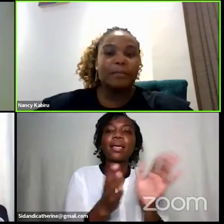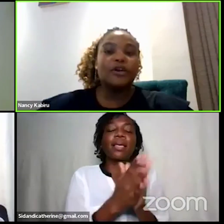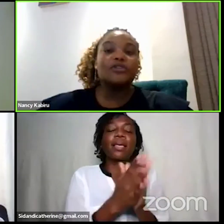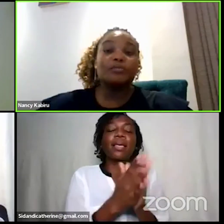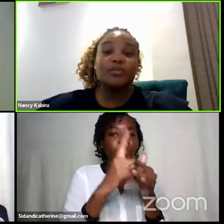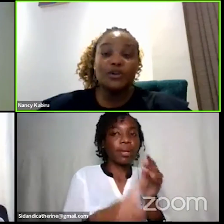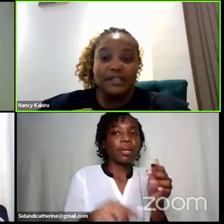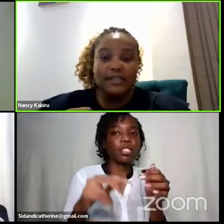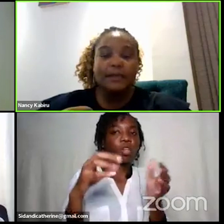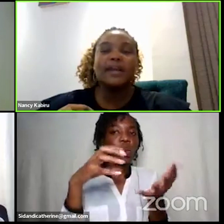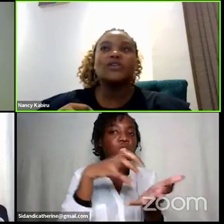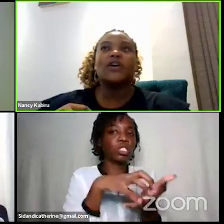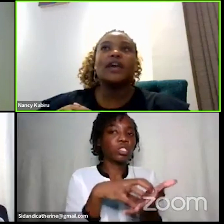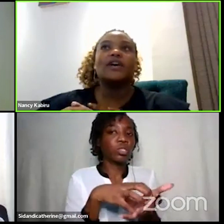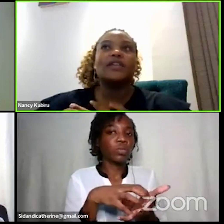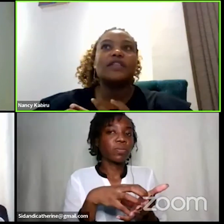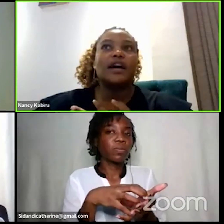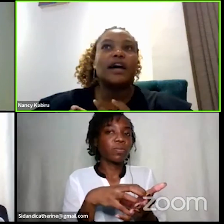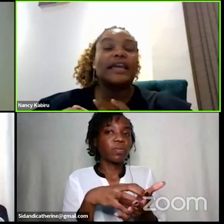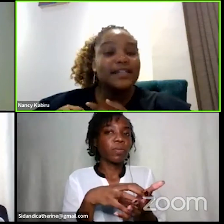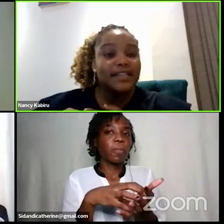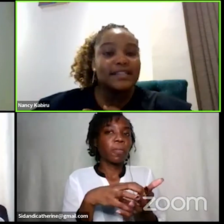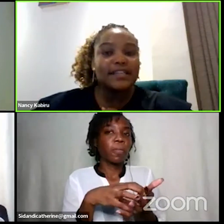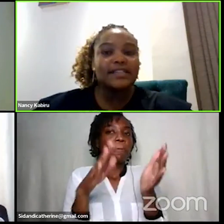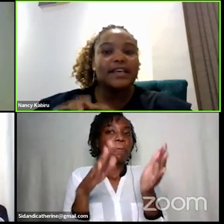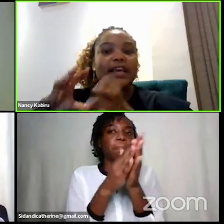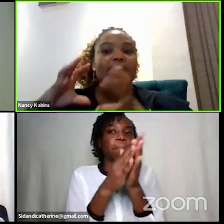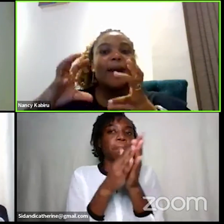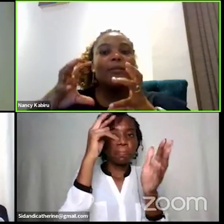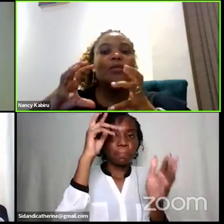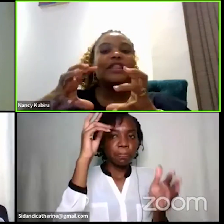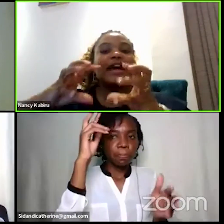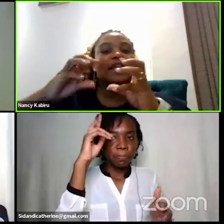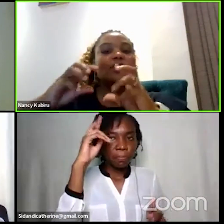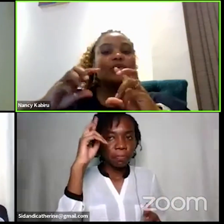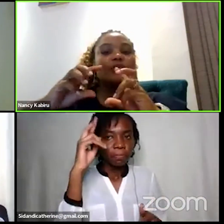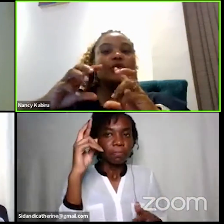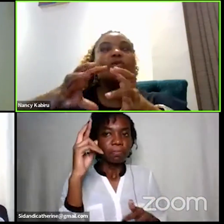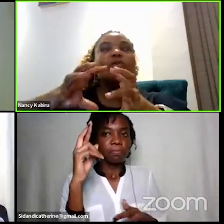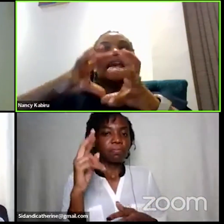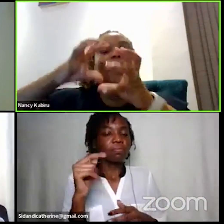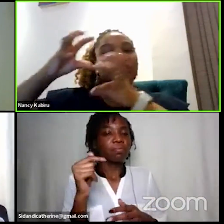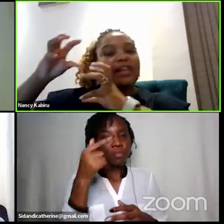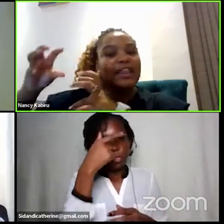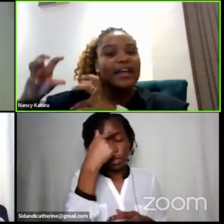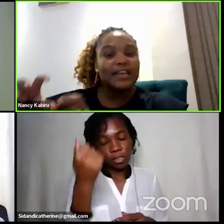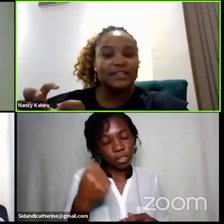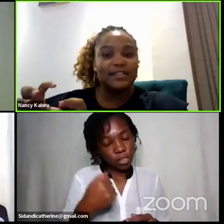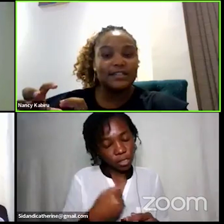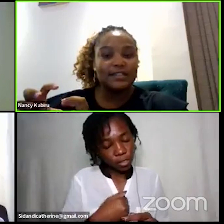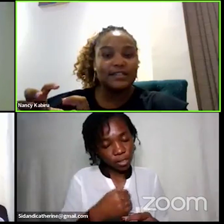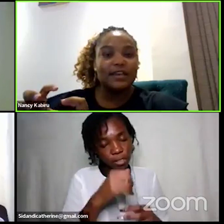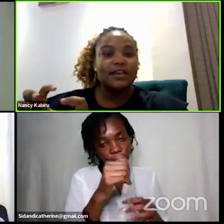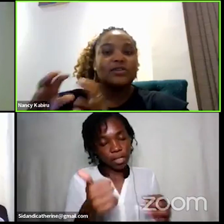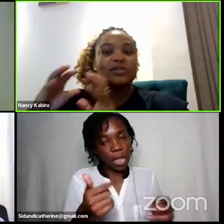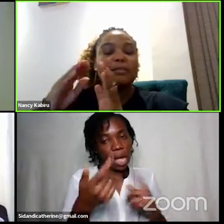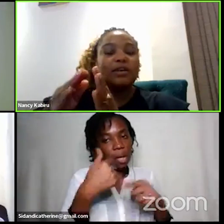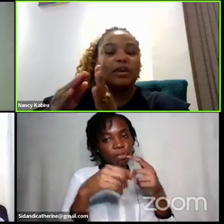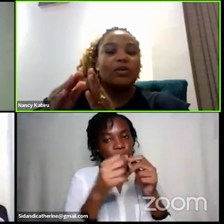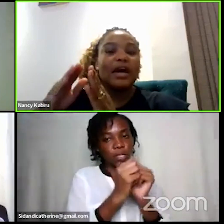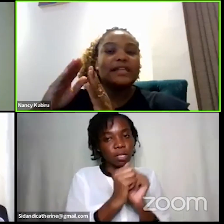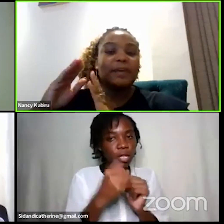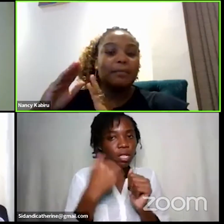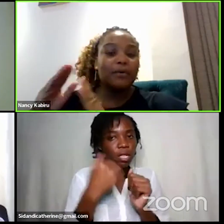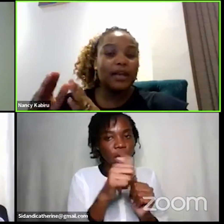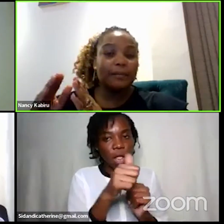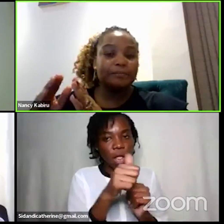condition? Because most mental health illnesses come with they come with other illnesses. So